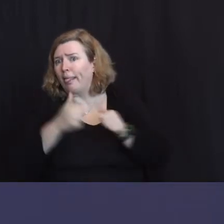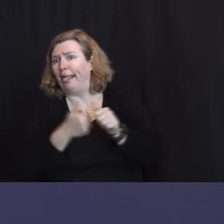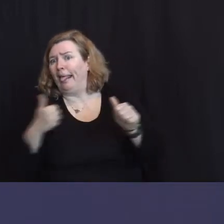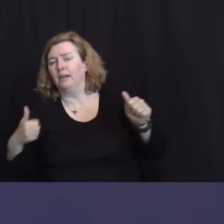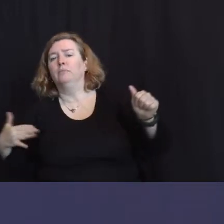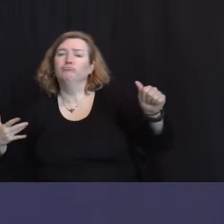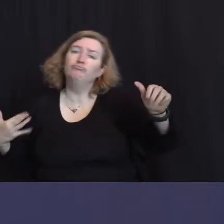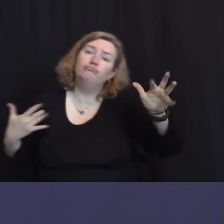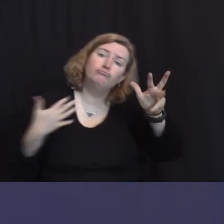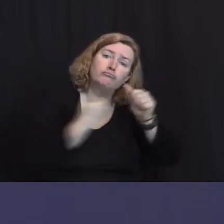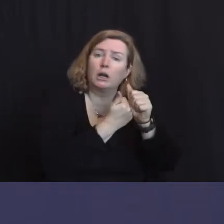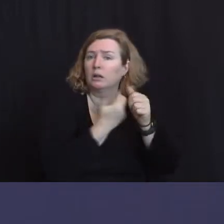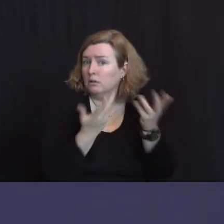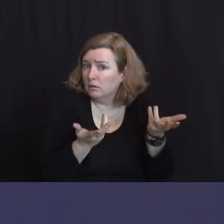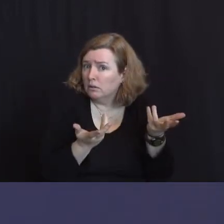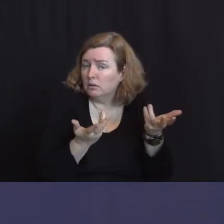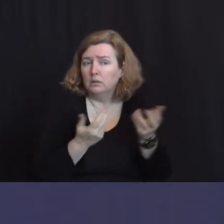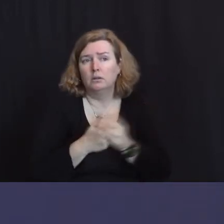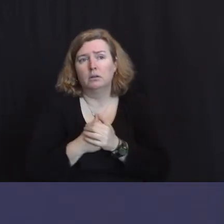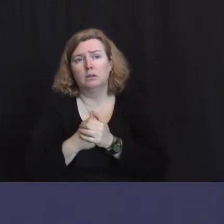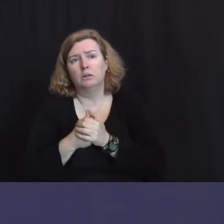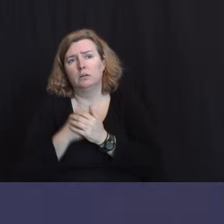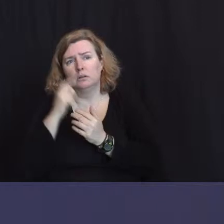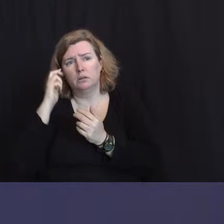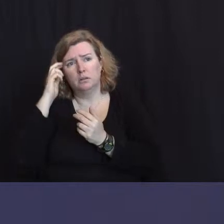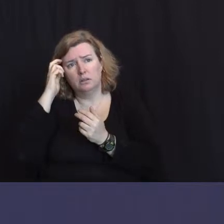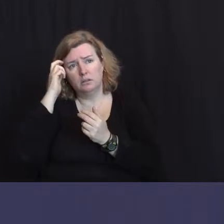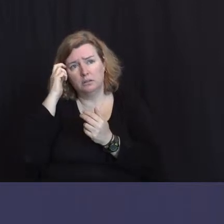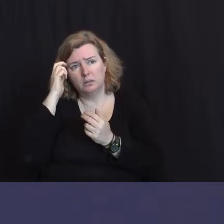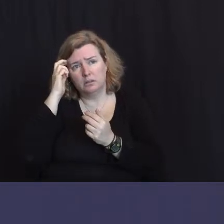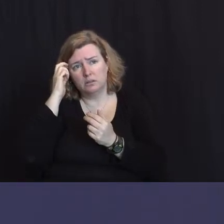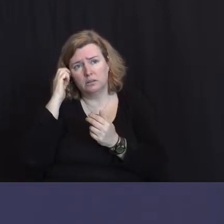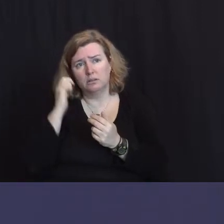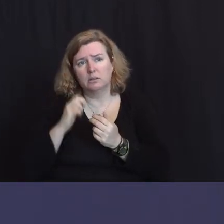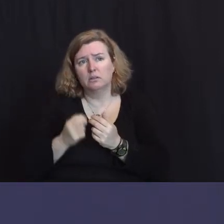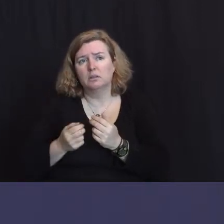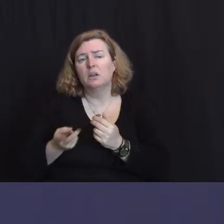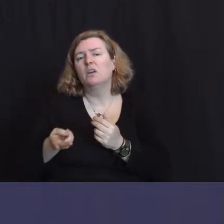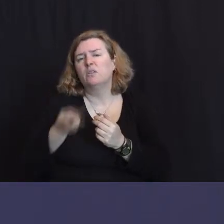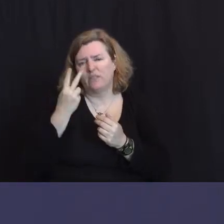Yeah, I would say the first two questions,